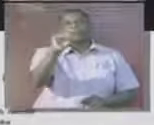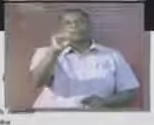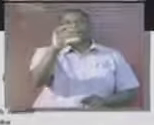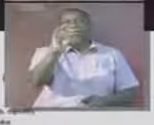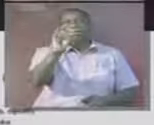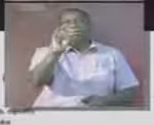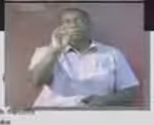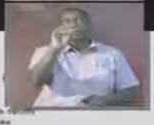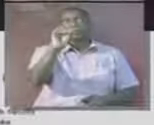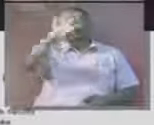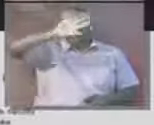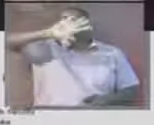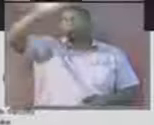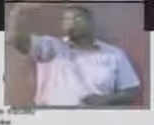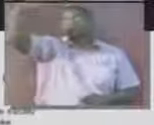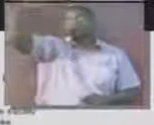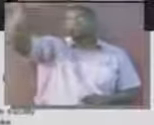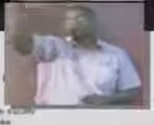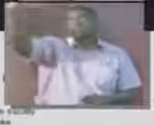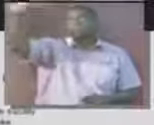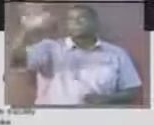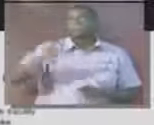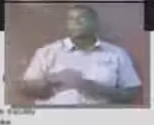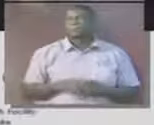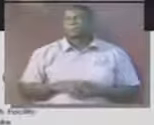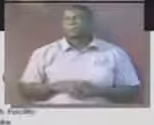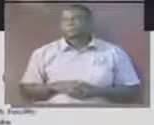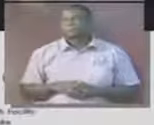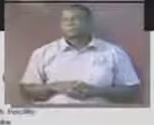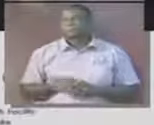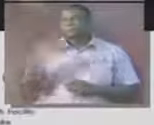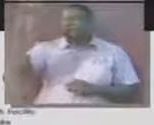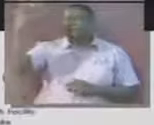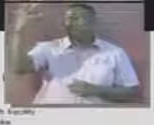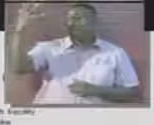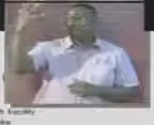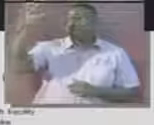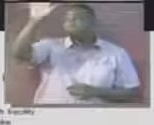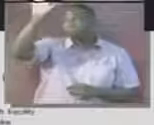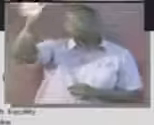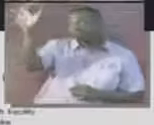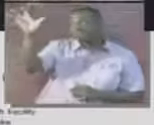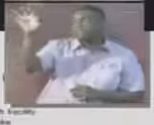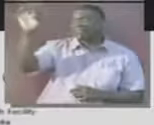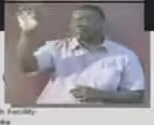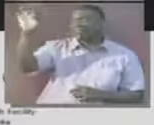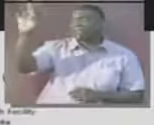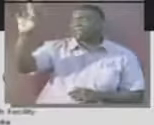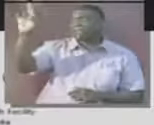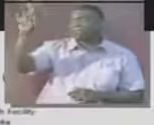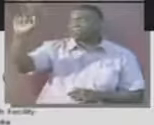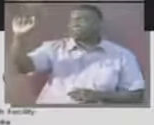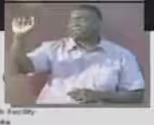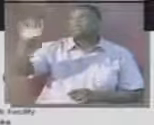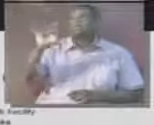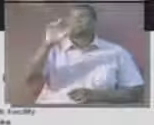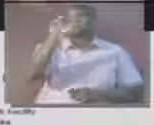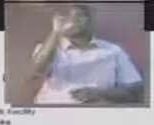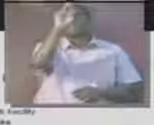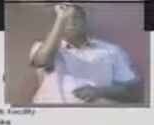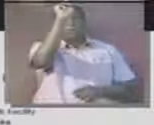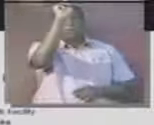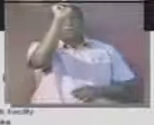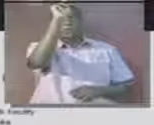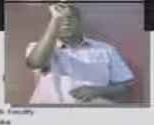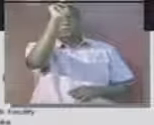Racket Center, which was a huge success. So 5 sites under ERHA. Under North Central